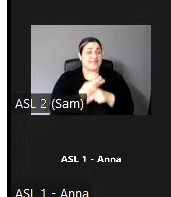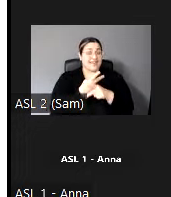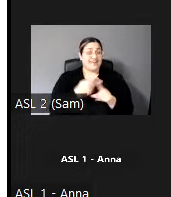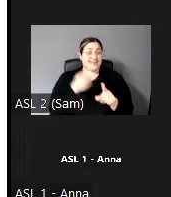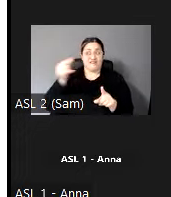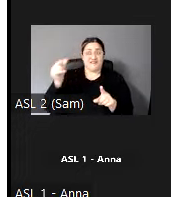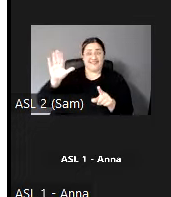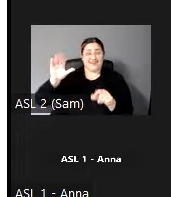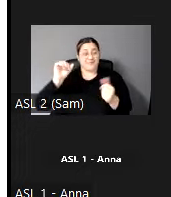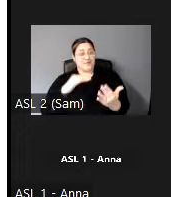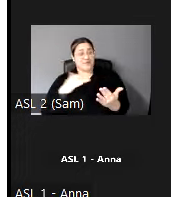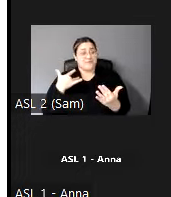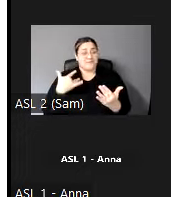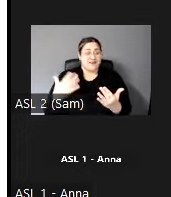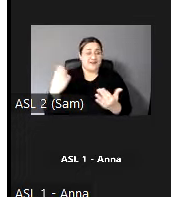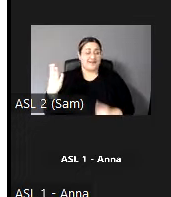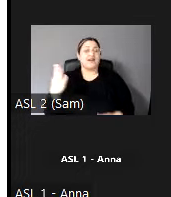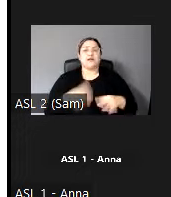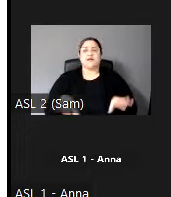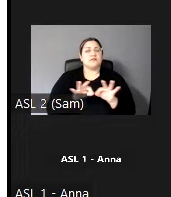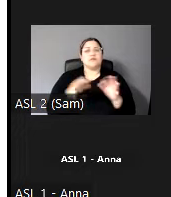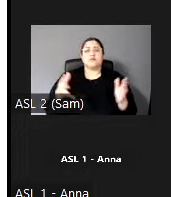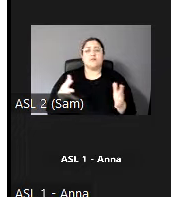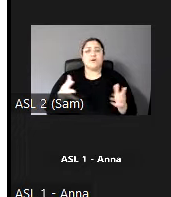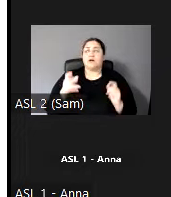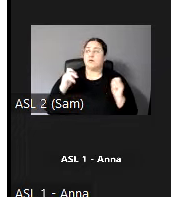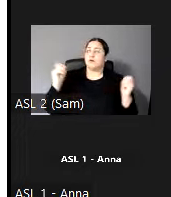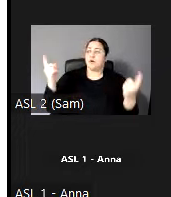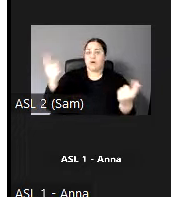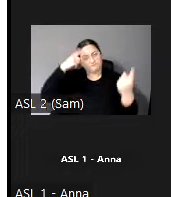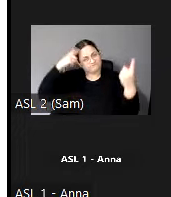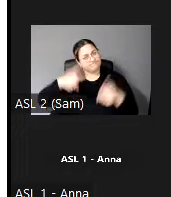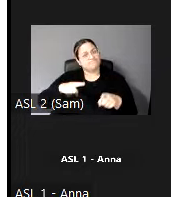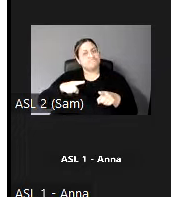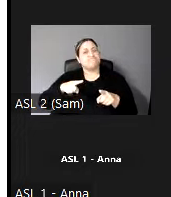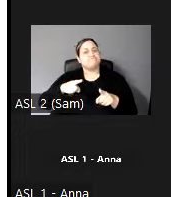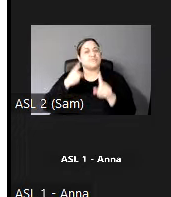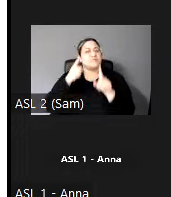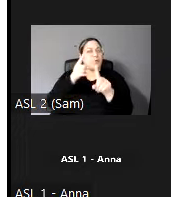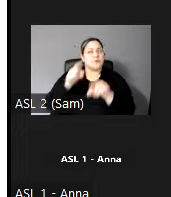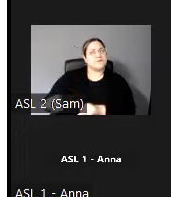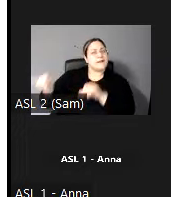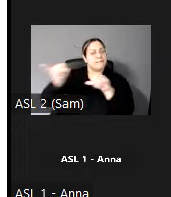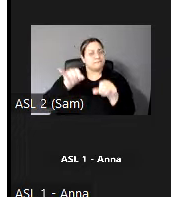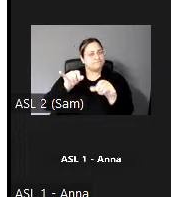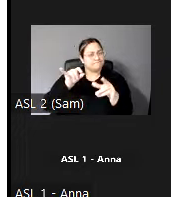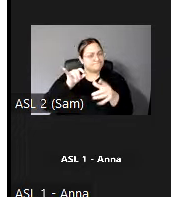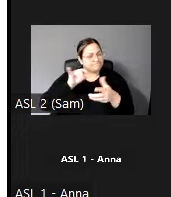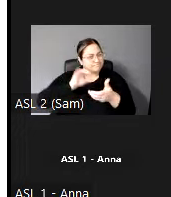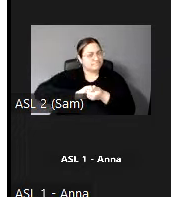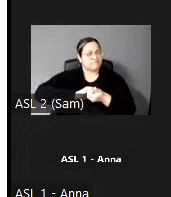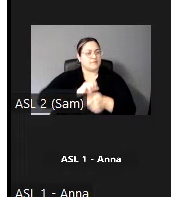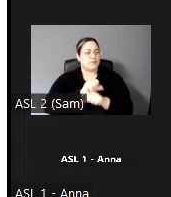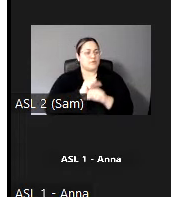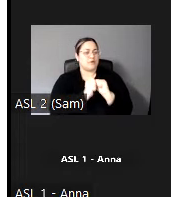say is that we really need to have a coordinated effort to support people living with dementia, and we cannot have a discussion about healthcare in